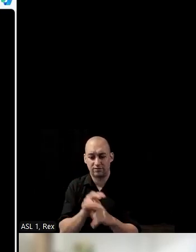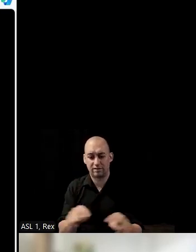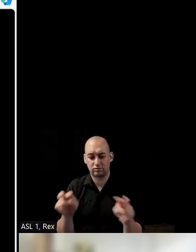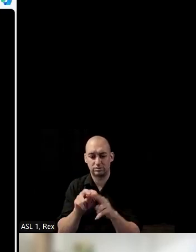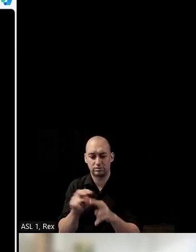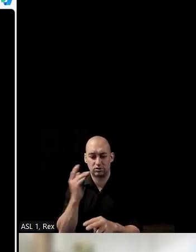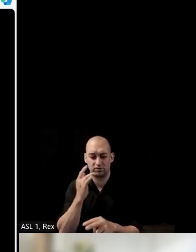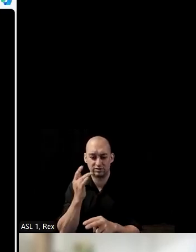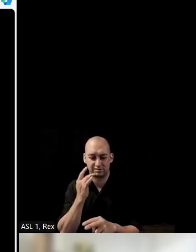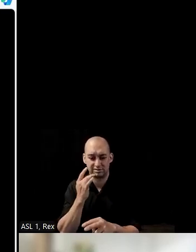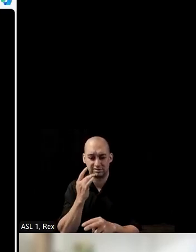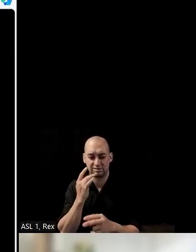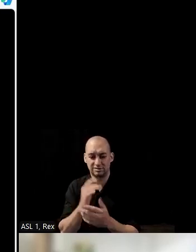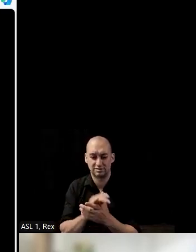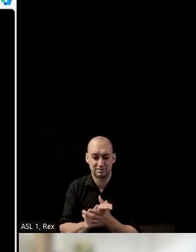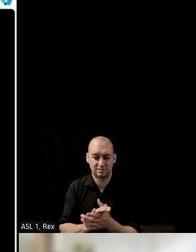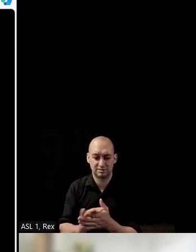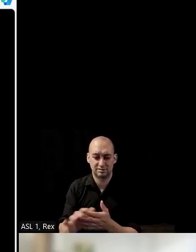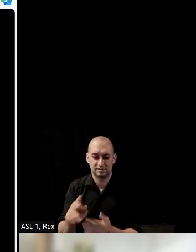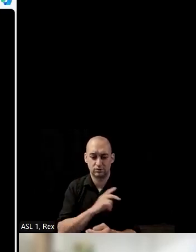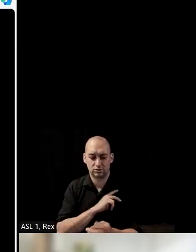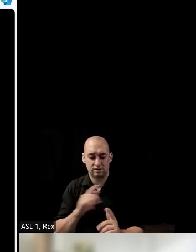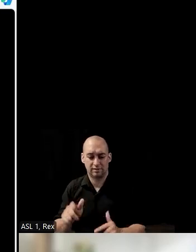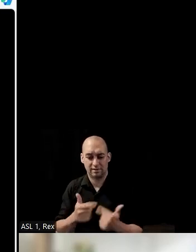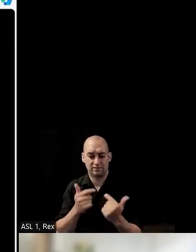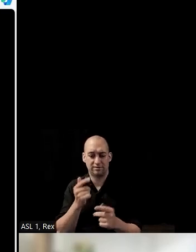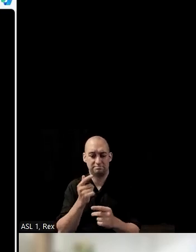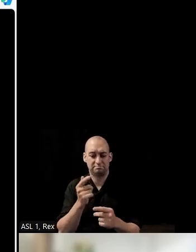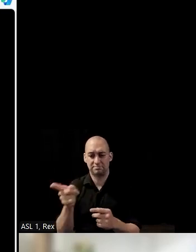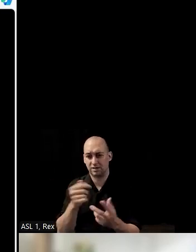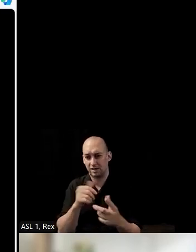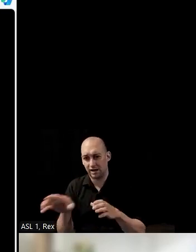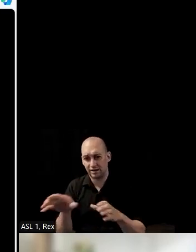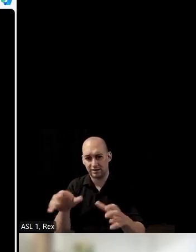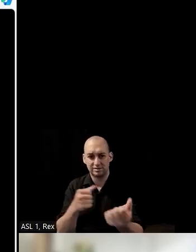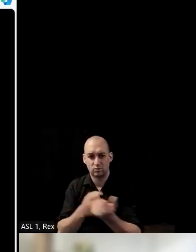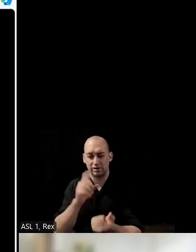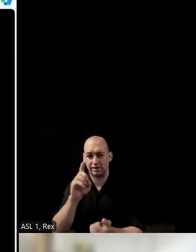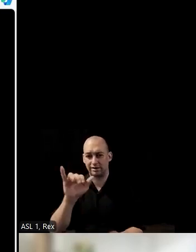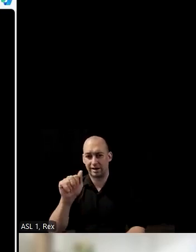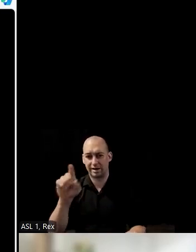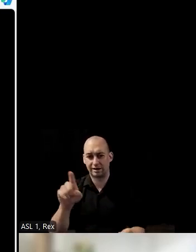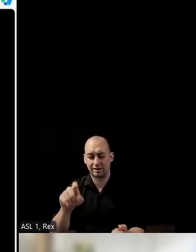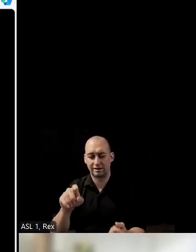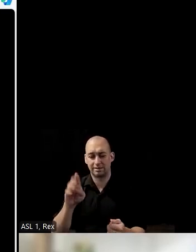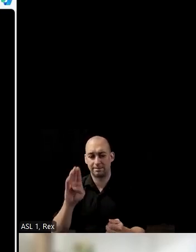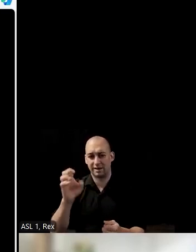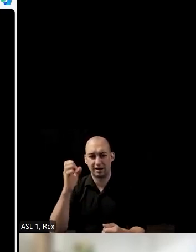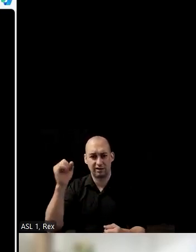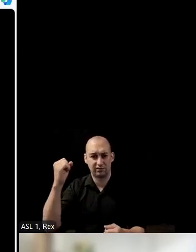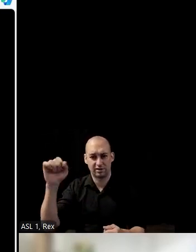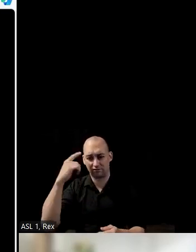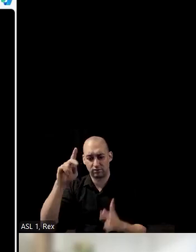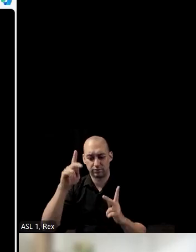situation. Help them personalize care to actively support the dyad and empower caregivers to be an advocate for the person living